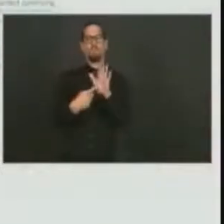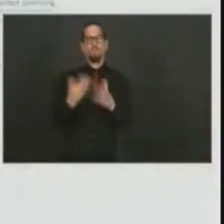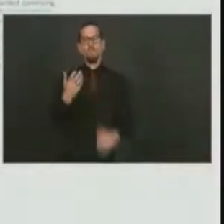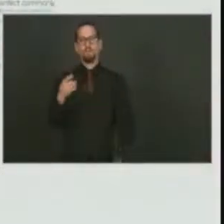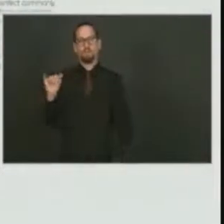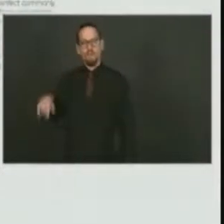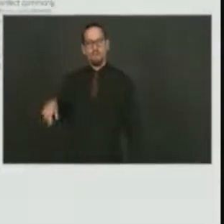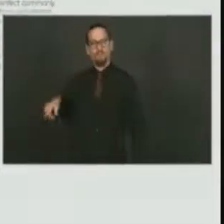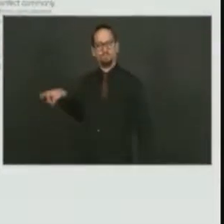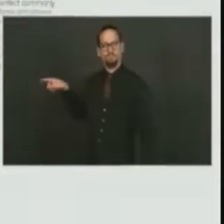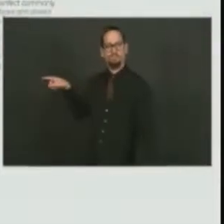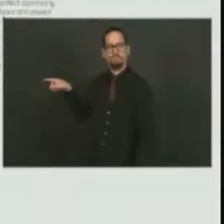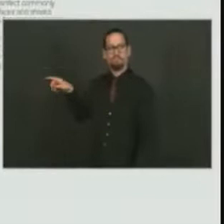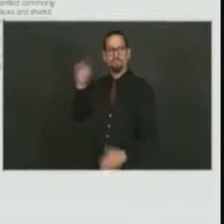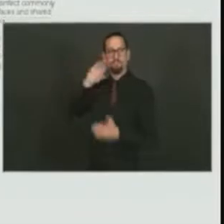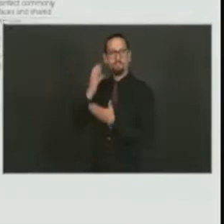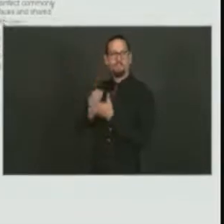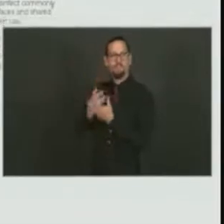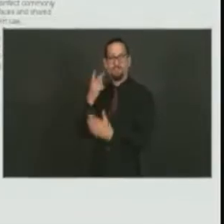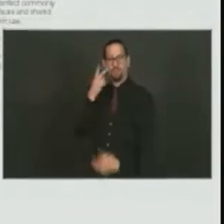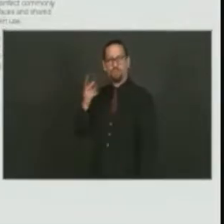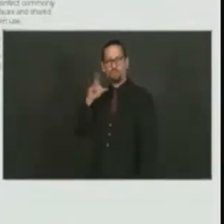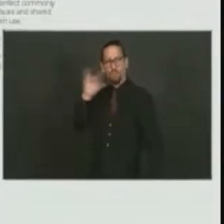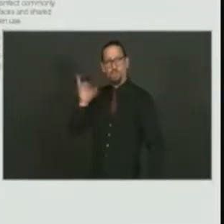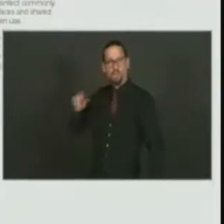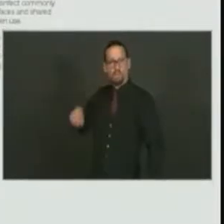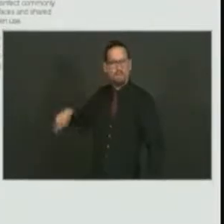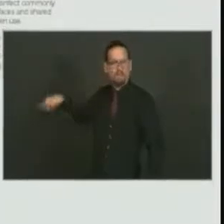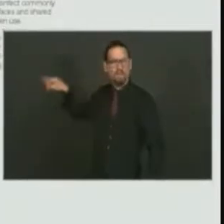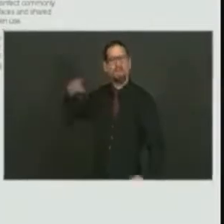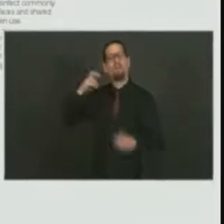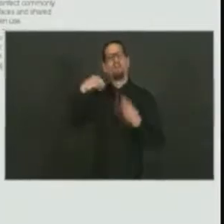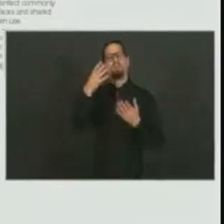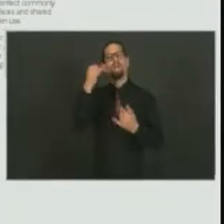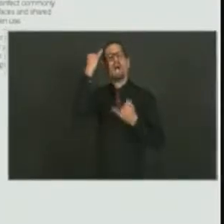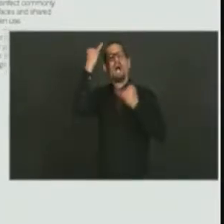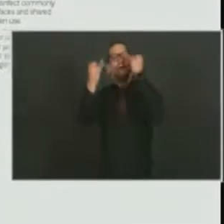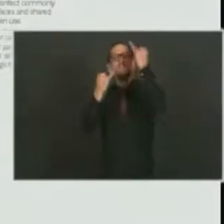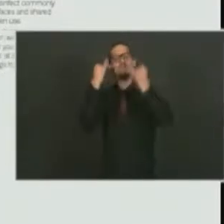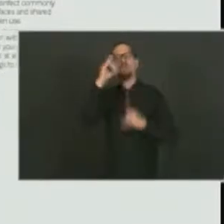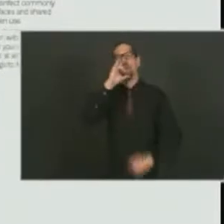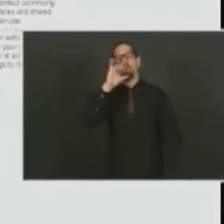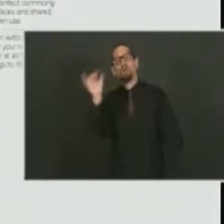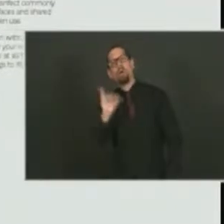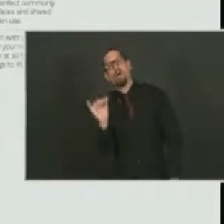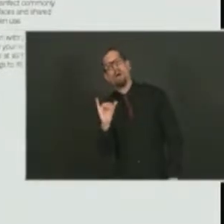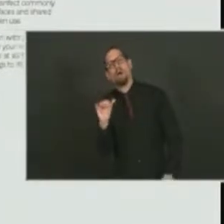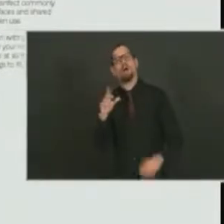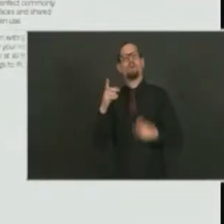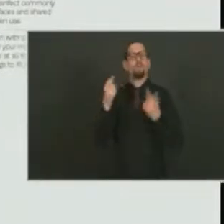screen. So, this is obviously doesn't necessarily look like